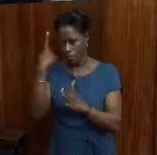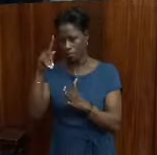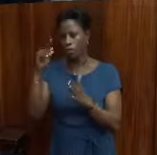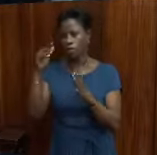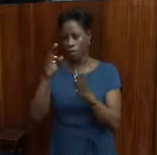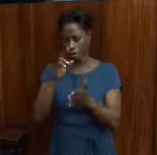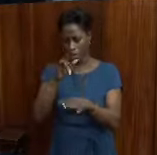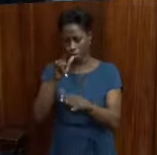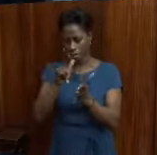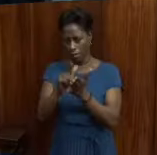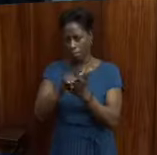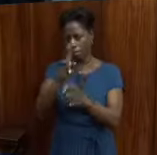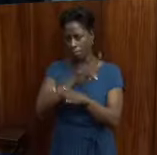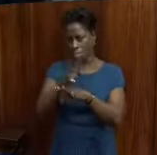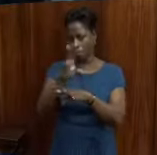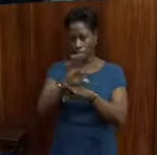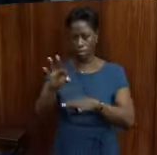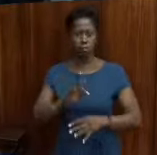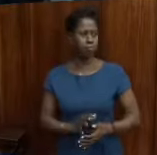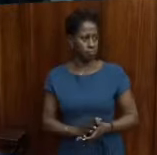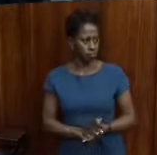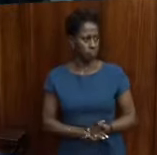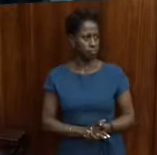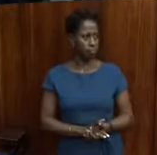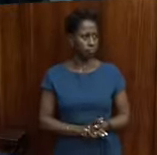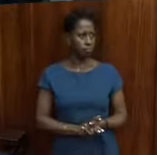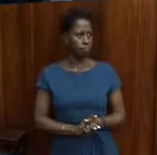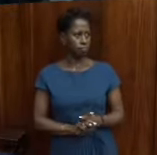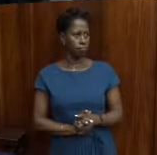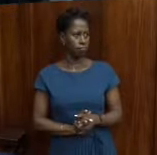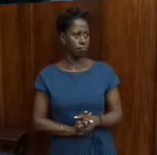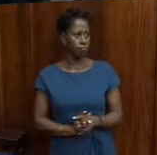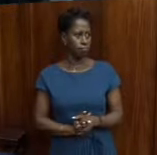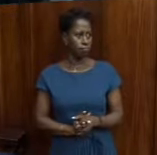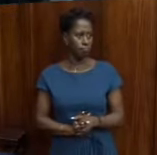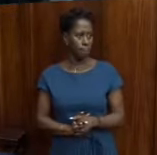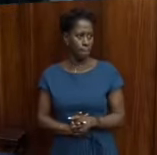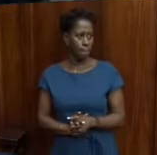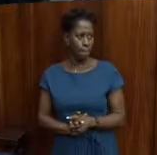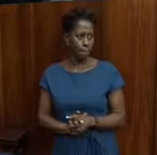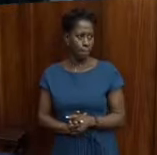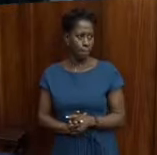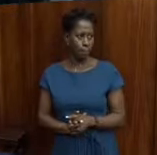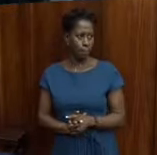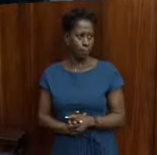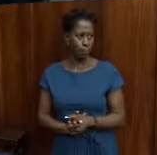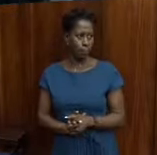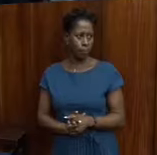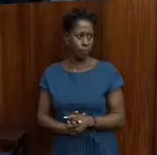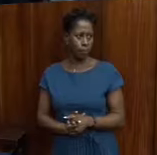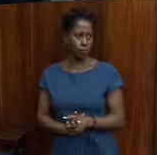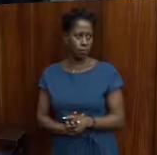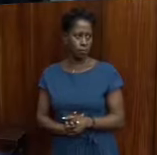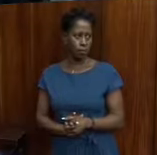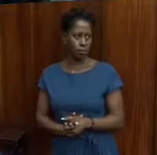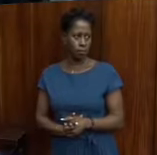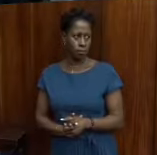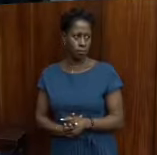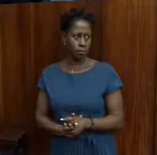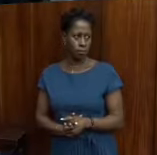high priority projects approved by Cabinet. Mr. Speaker, the study confirmed the